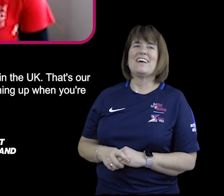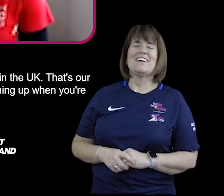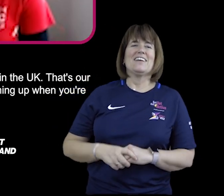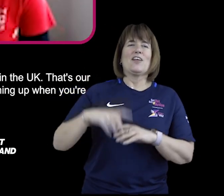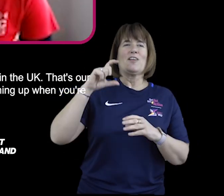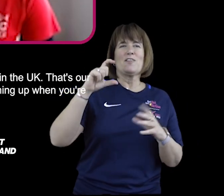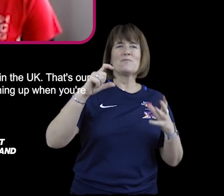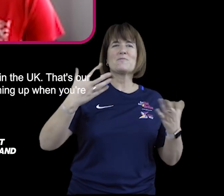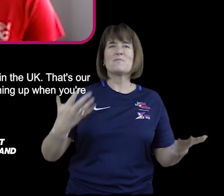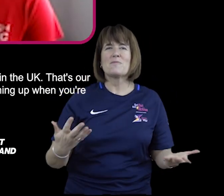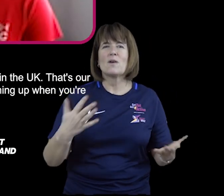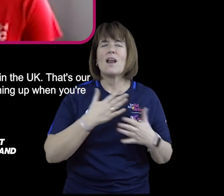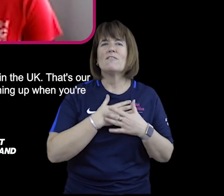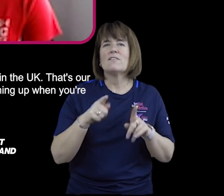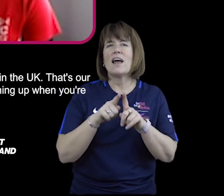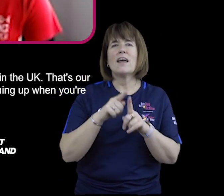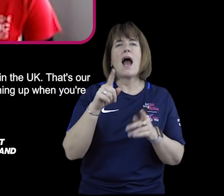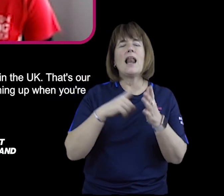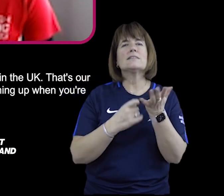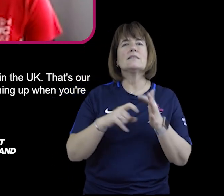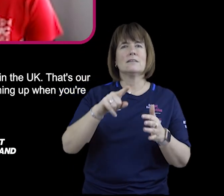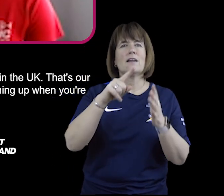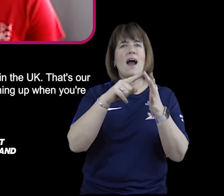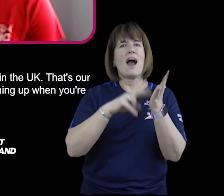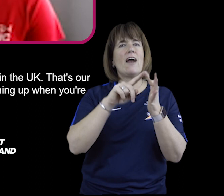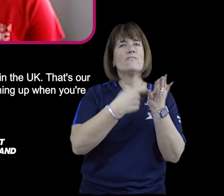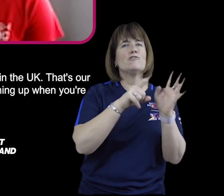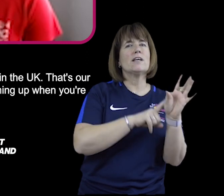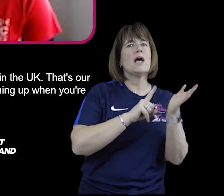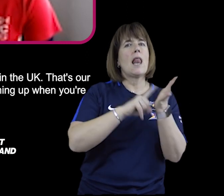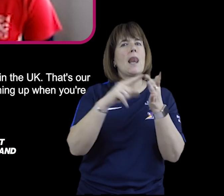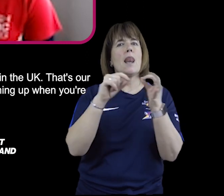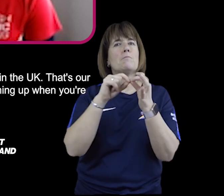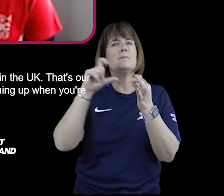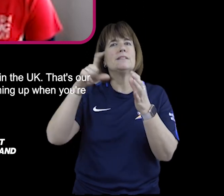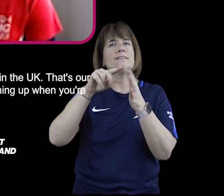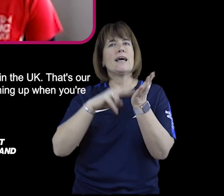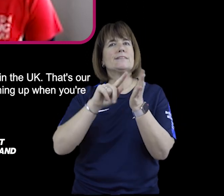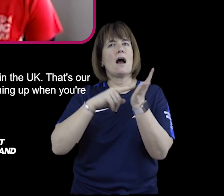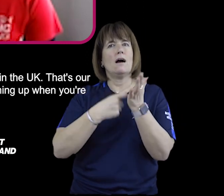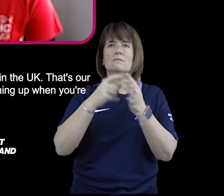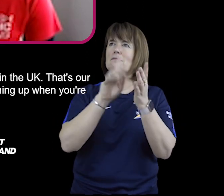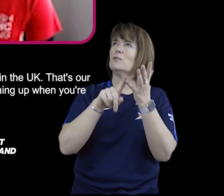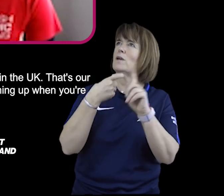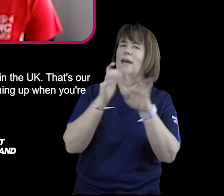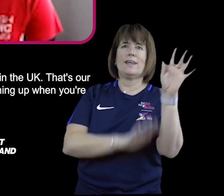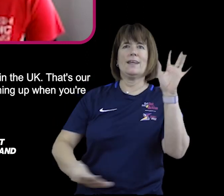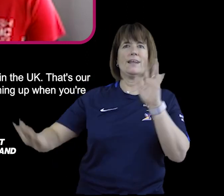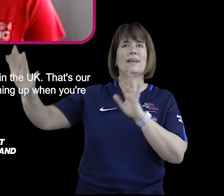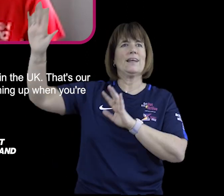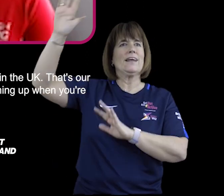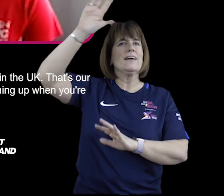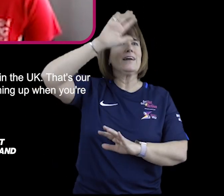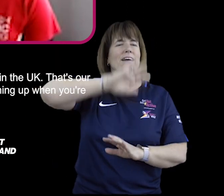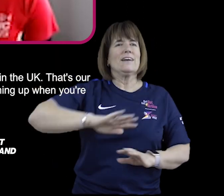would love to have something like Allyson at every limb centre in the UK. That's our aim, to get more people out, because yes, it is so good for